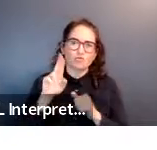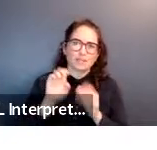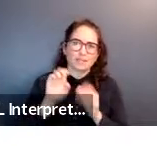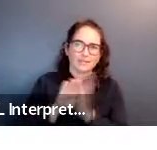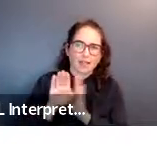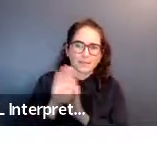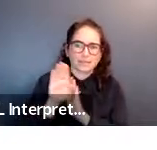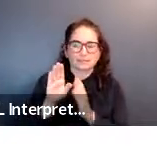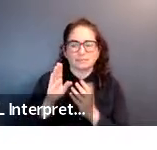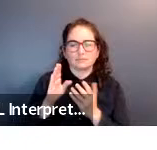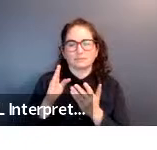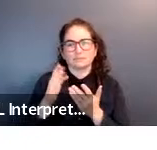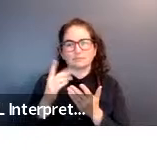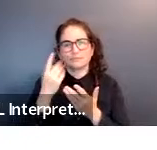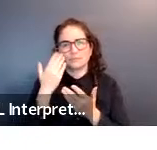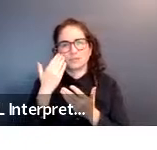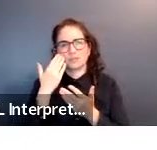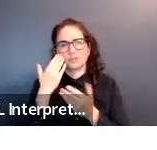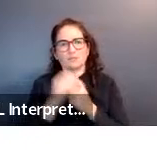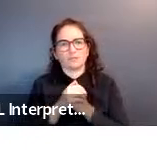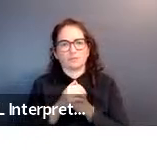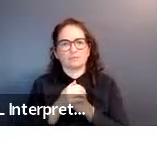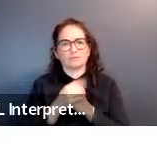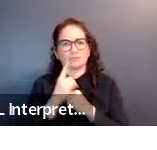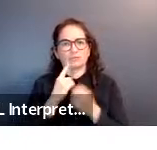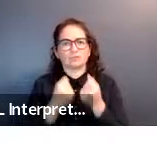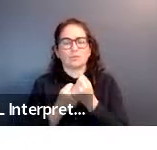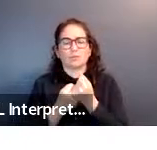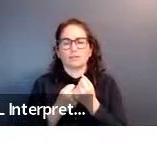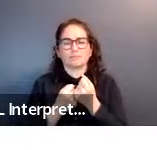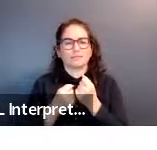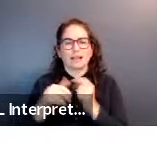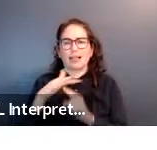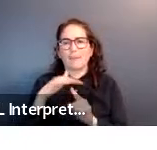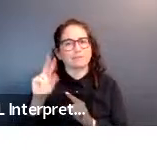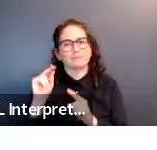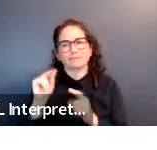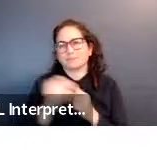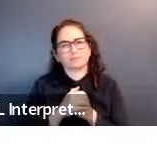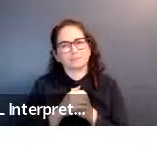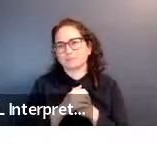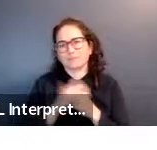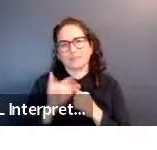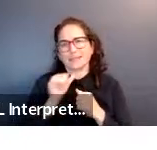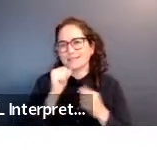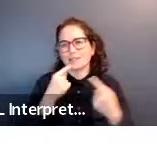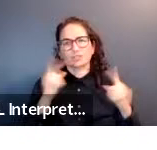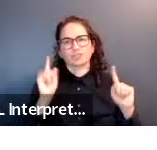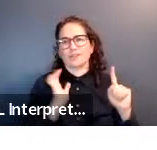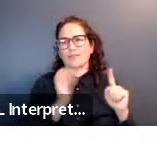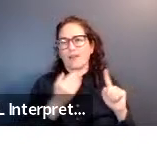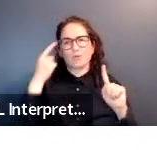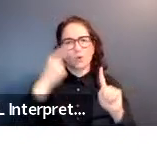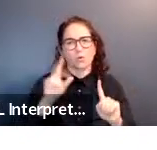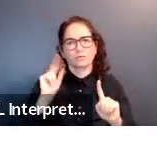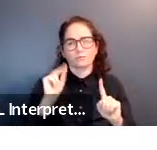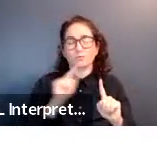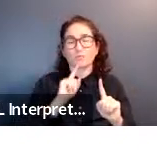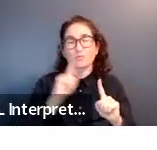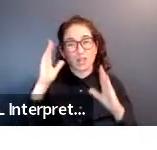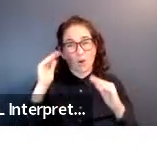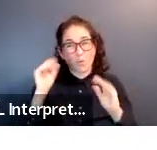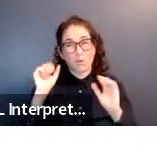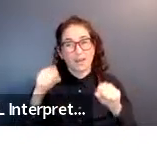redevelopment large swaths of the city to support climate. That's not achieving our climate goals. We really are hoping that these